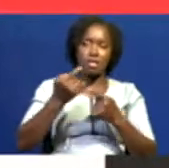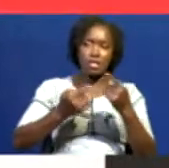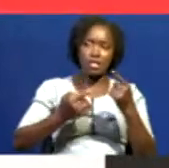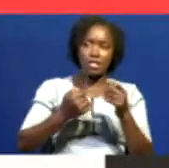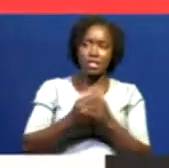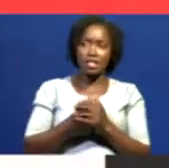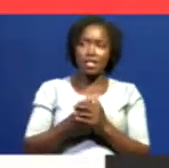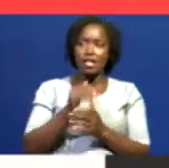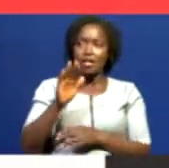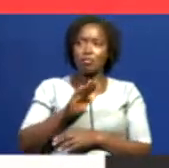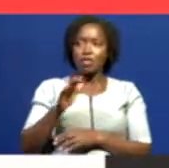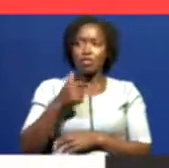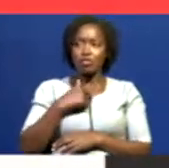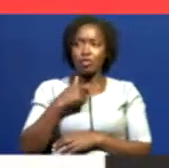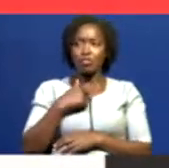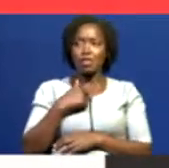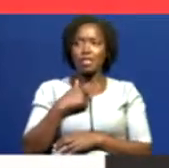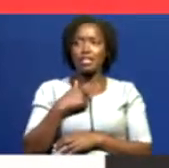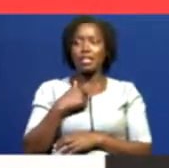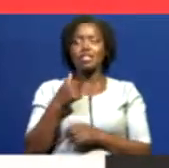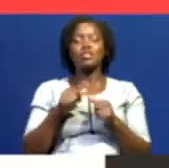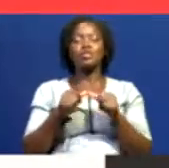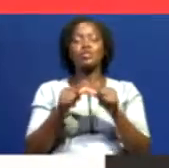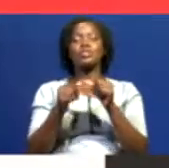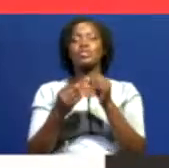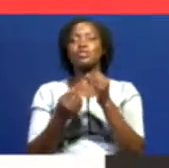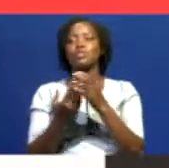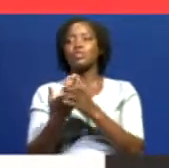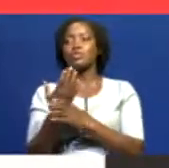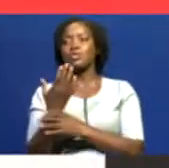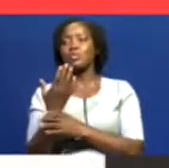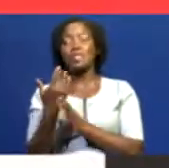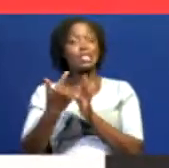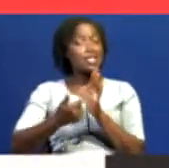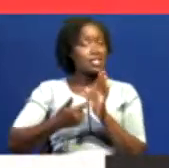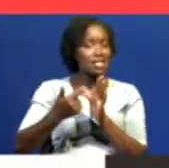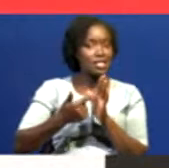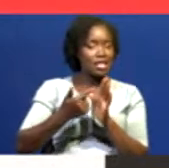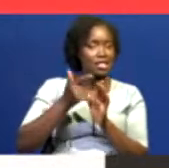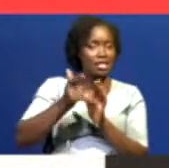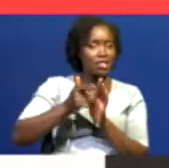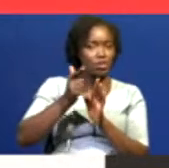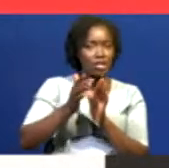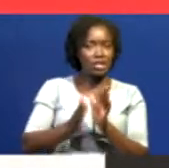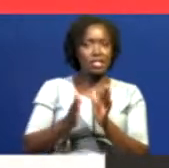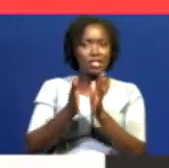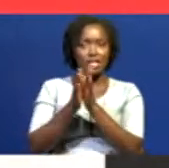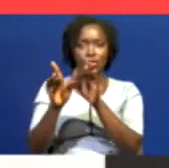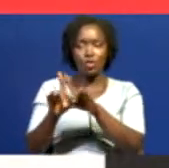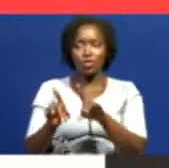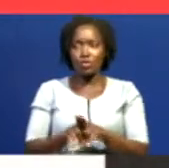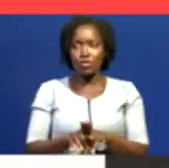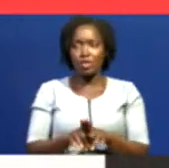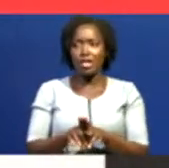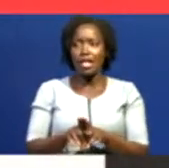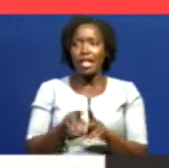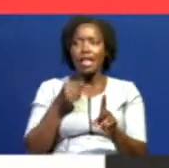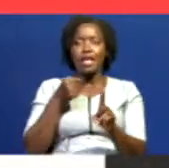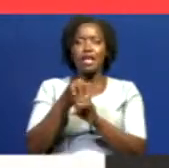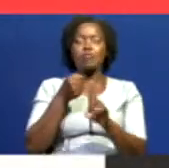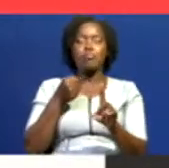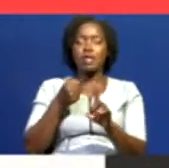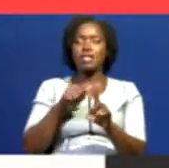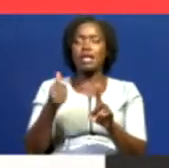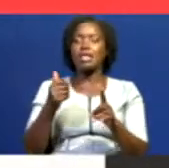It's a platform for me to at least continue growing in this industry as a journalist, and also to impact other